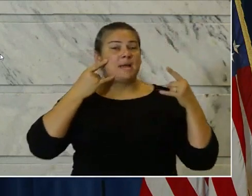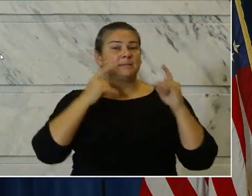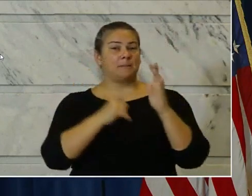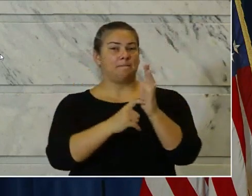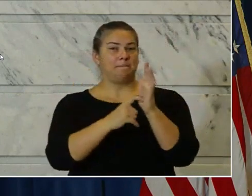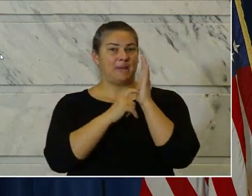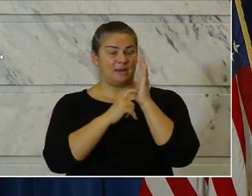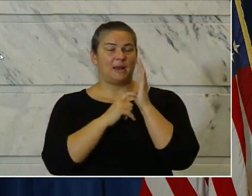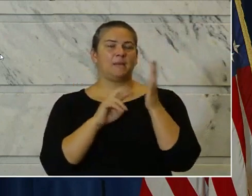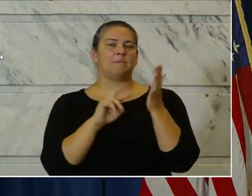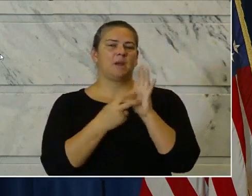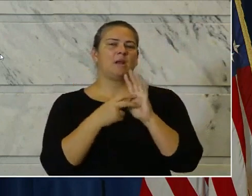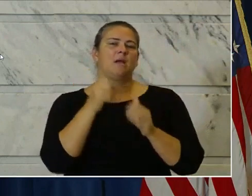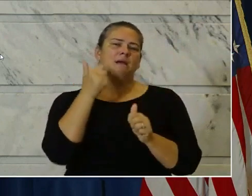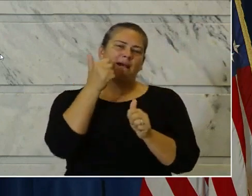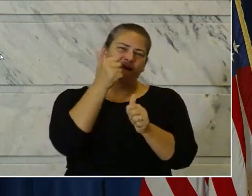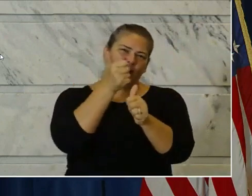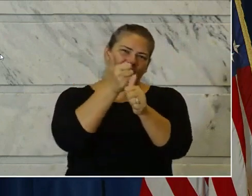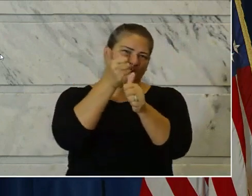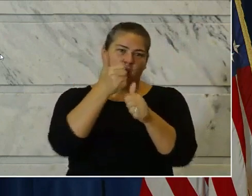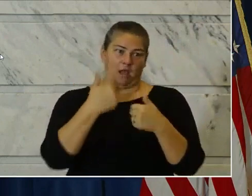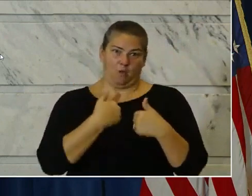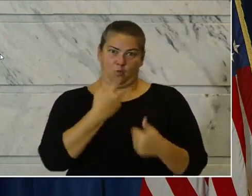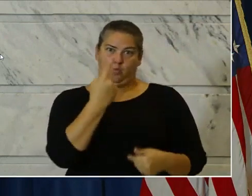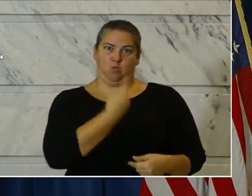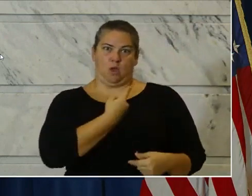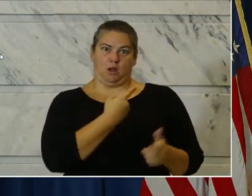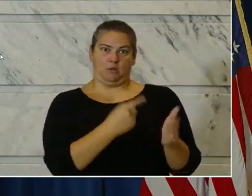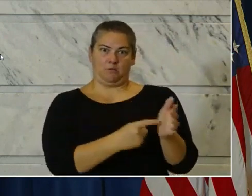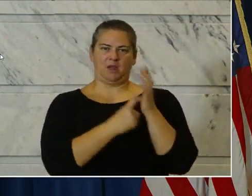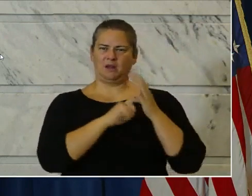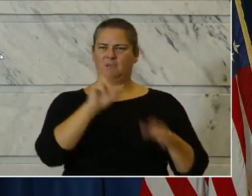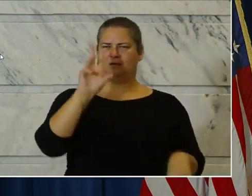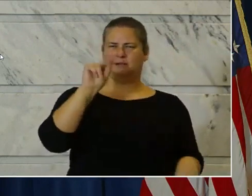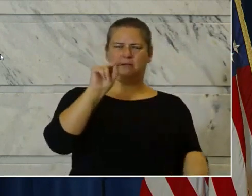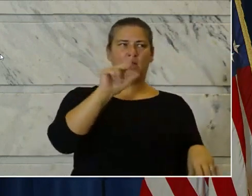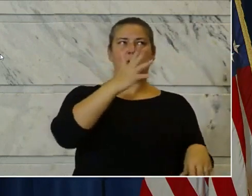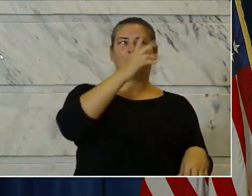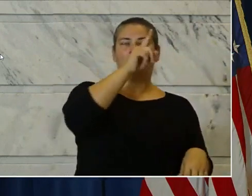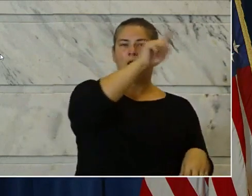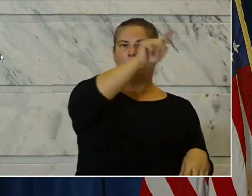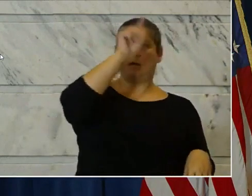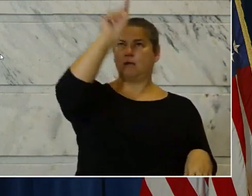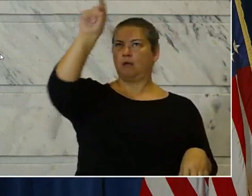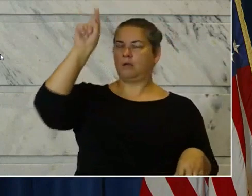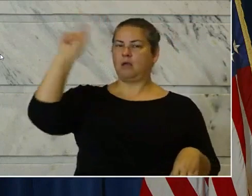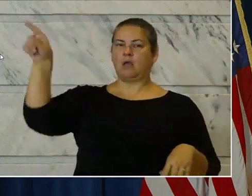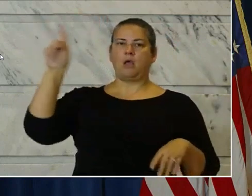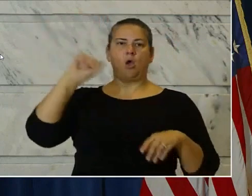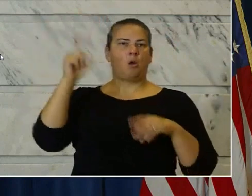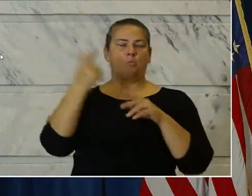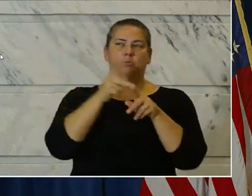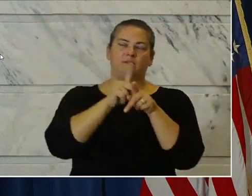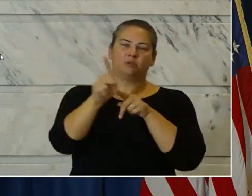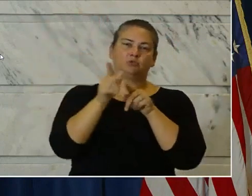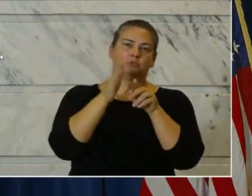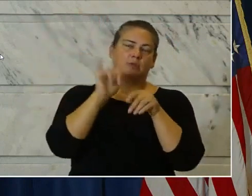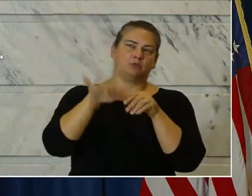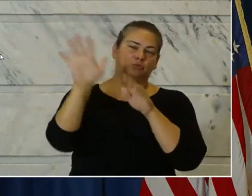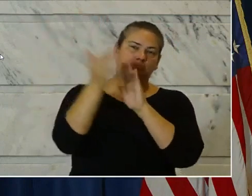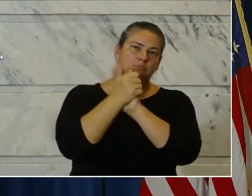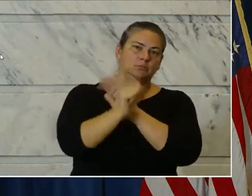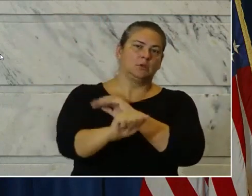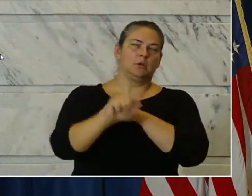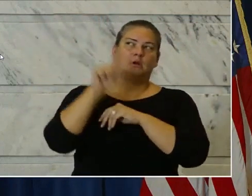single public health official, every single scientist that says that masks are effective, sometimes even very